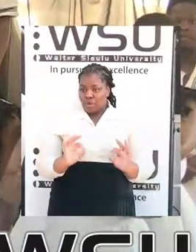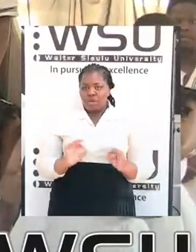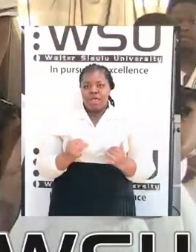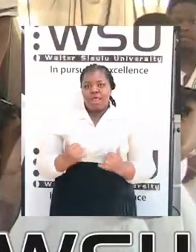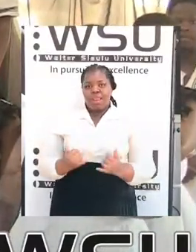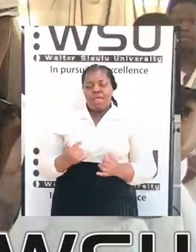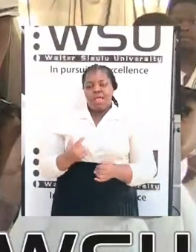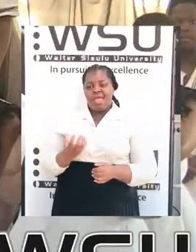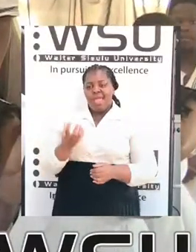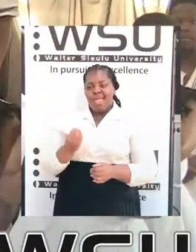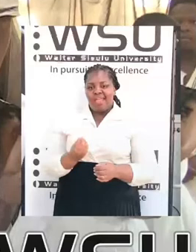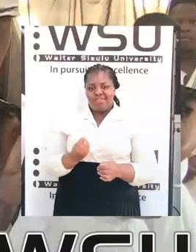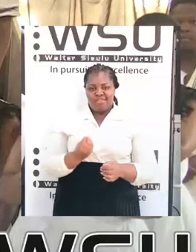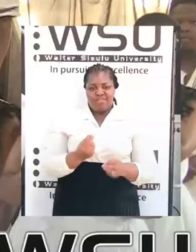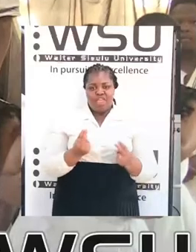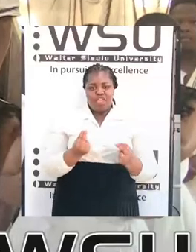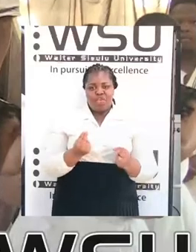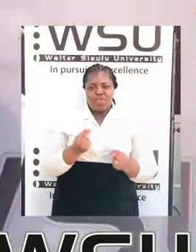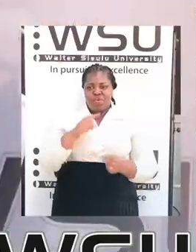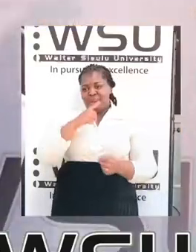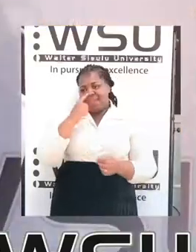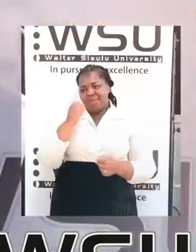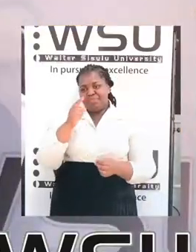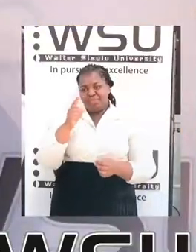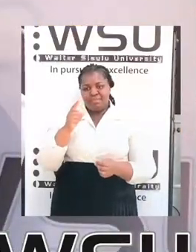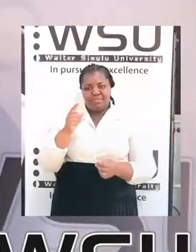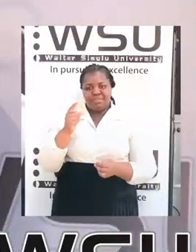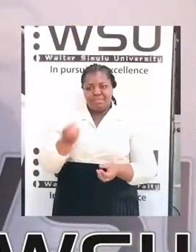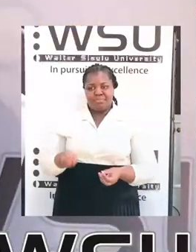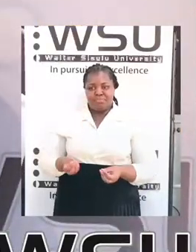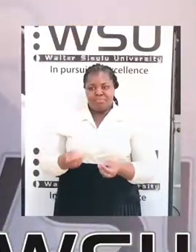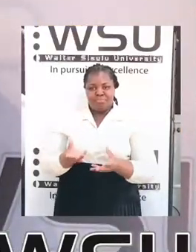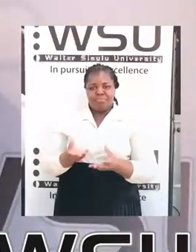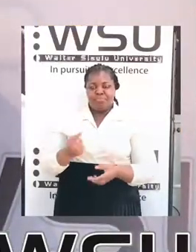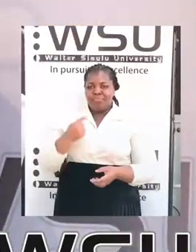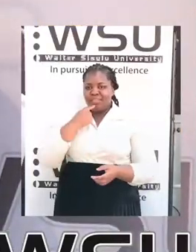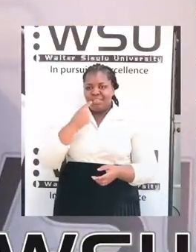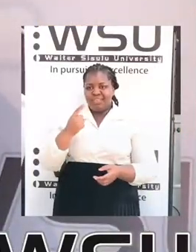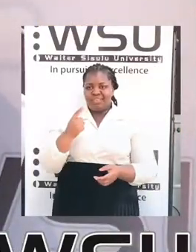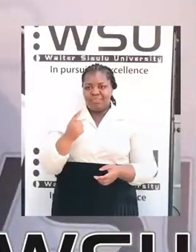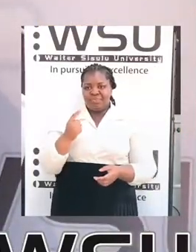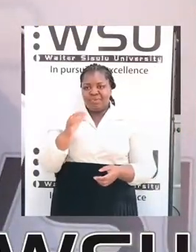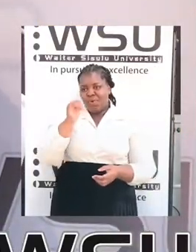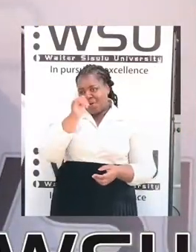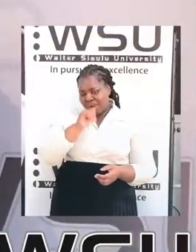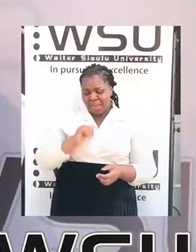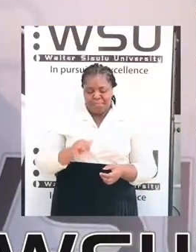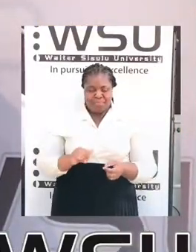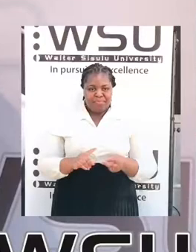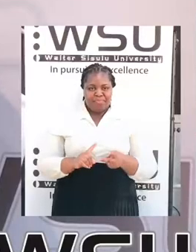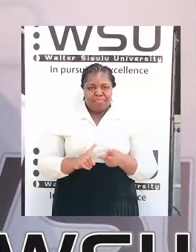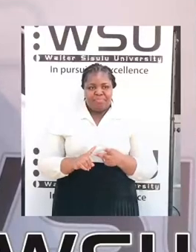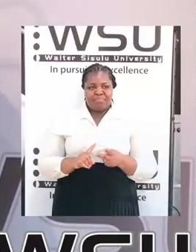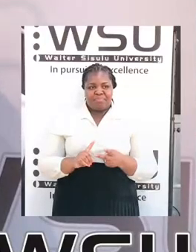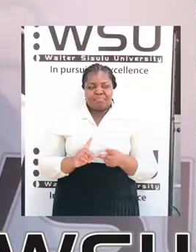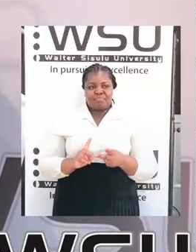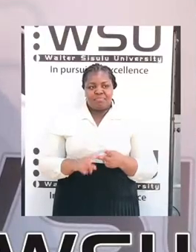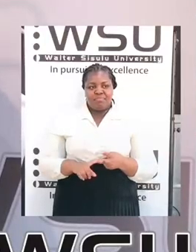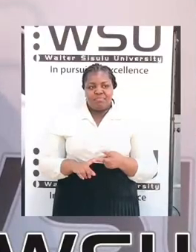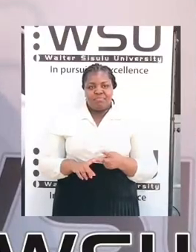Ngoku linamagama amatsha aligubungeleyo ekuthiwa ngoo-crime, ubulelesi,